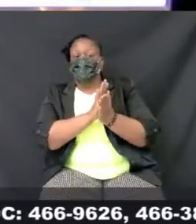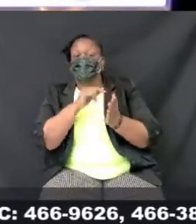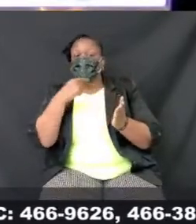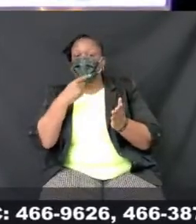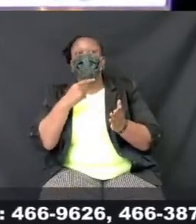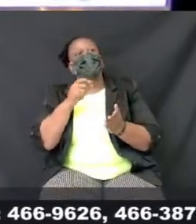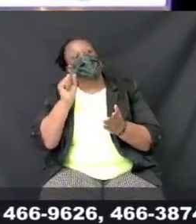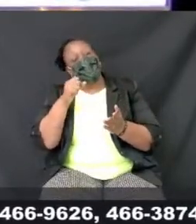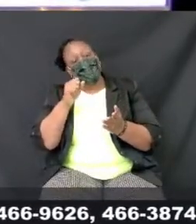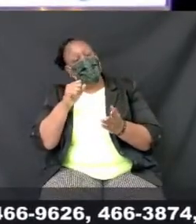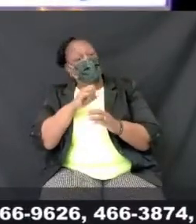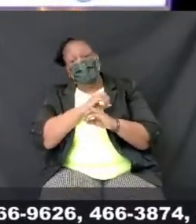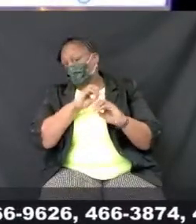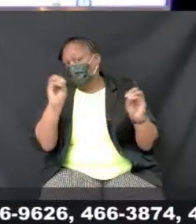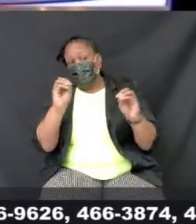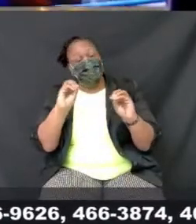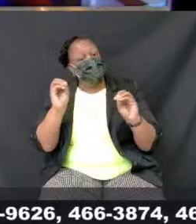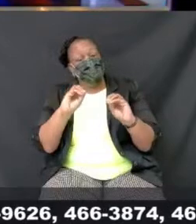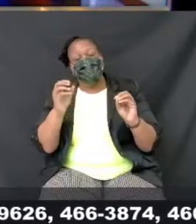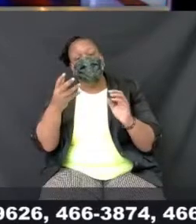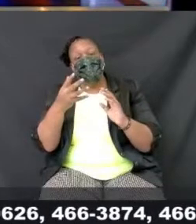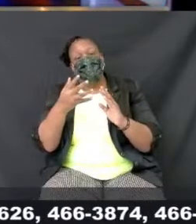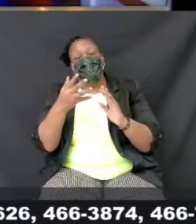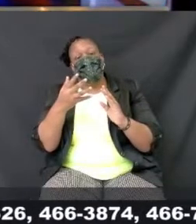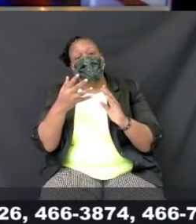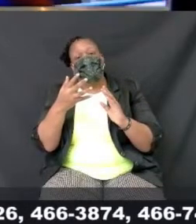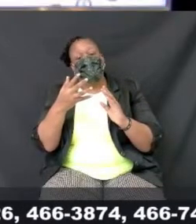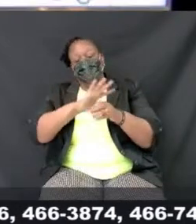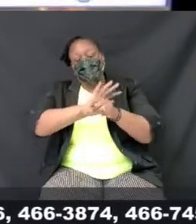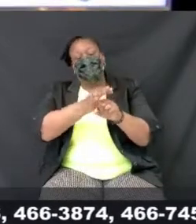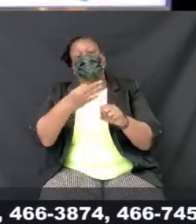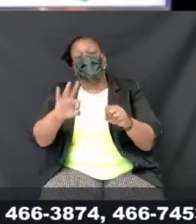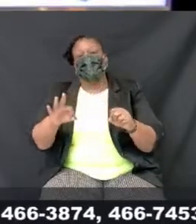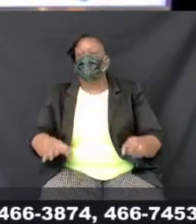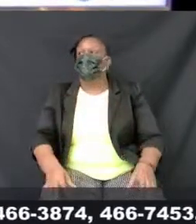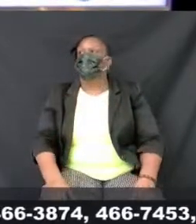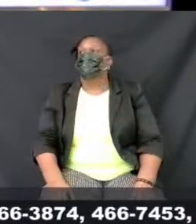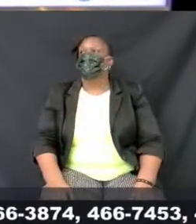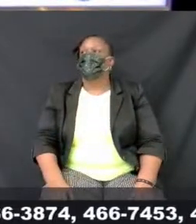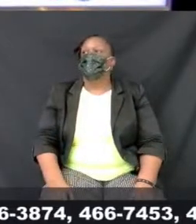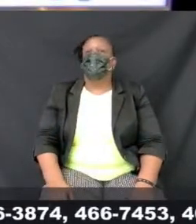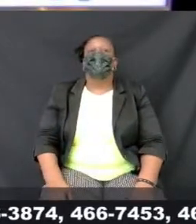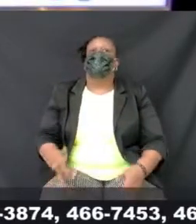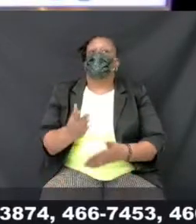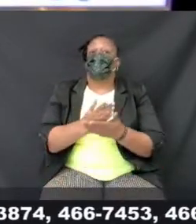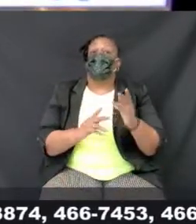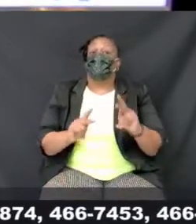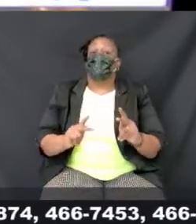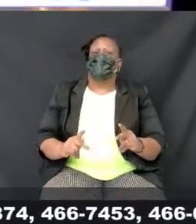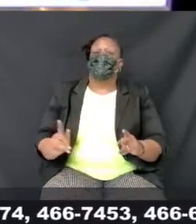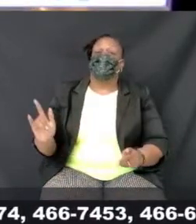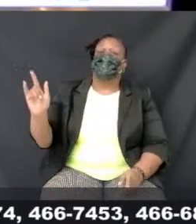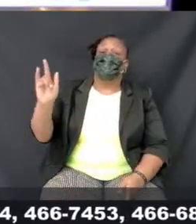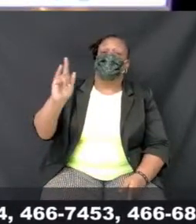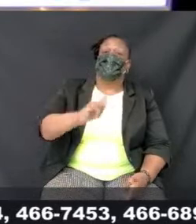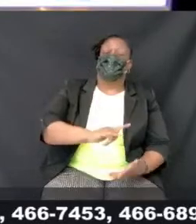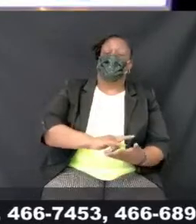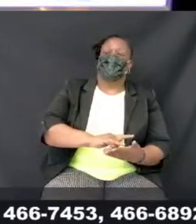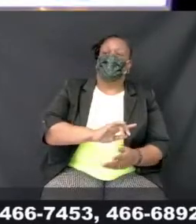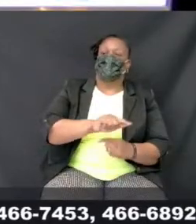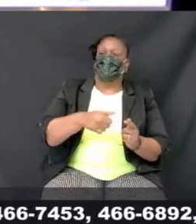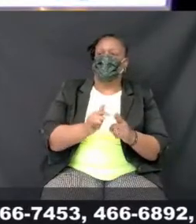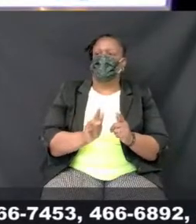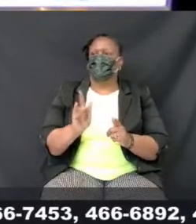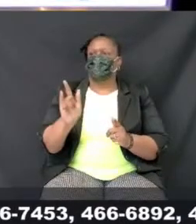of protection. There have been persons who came in, and when they were leaving, they test positive. And it could have